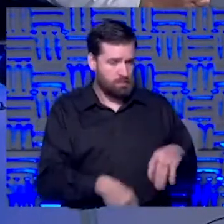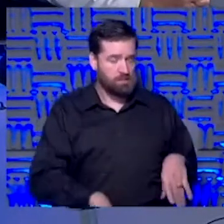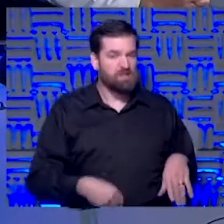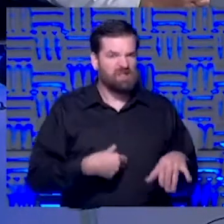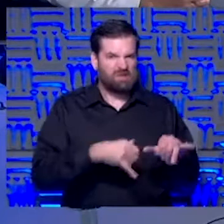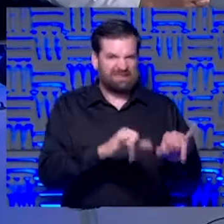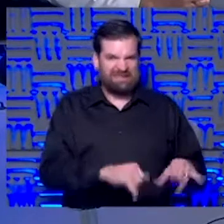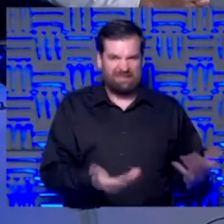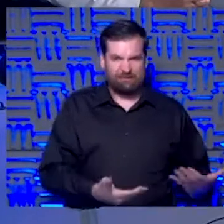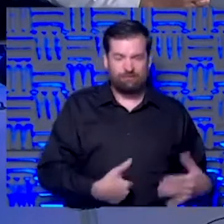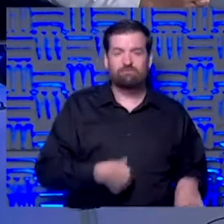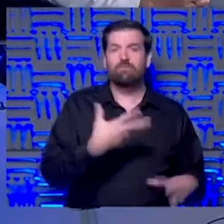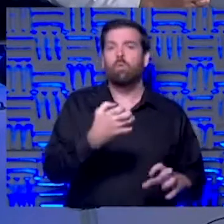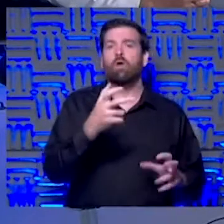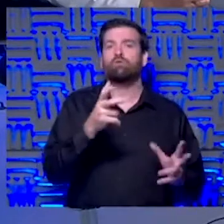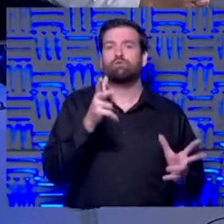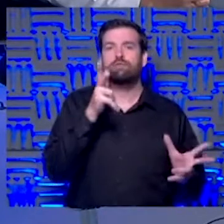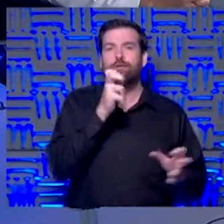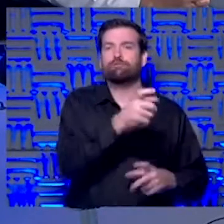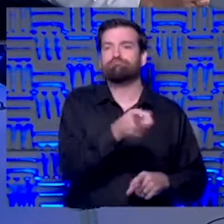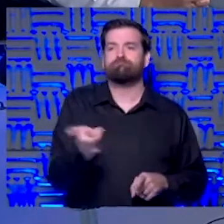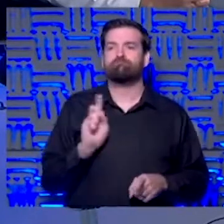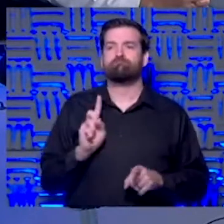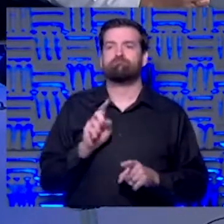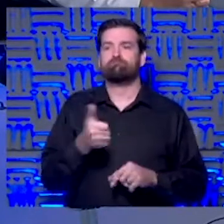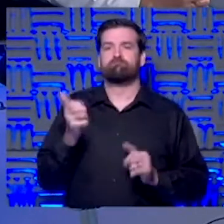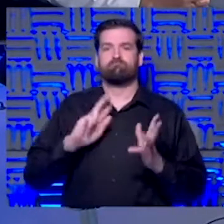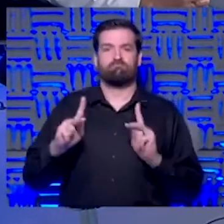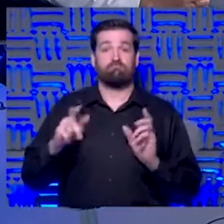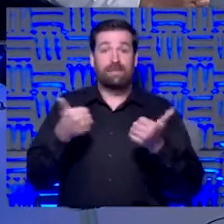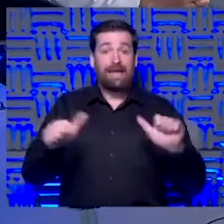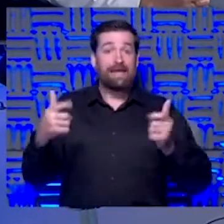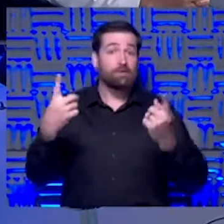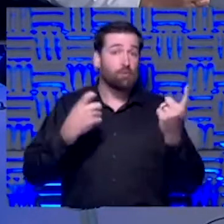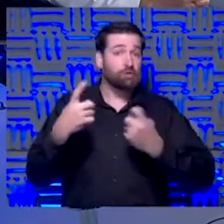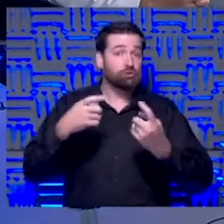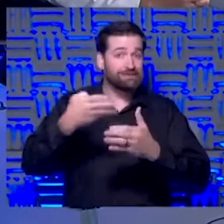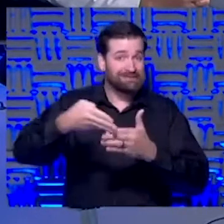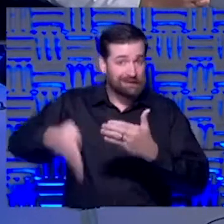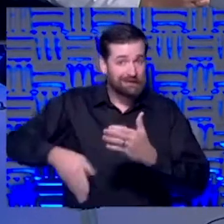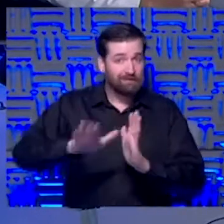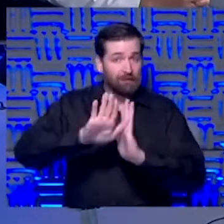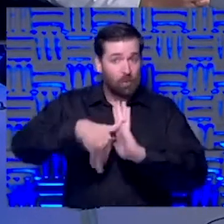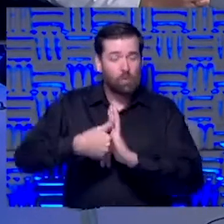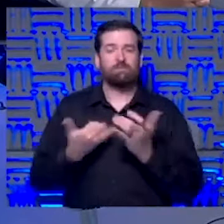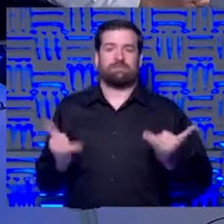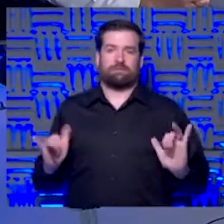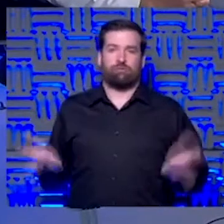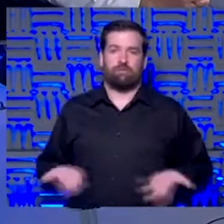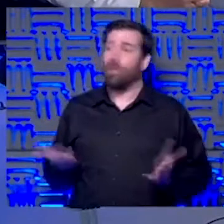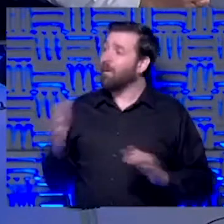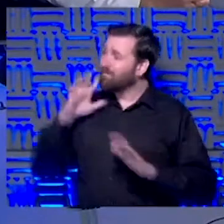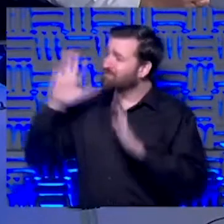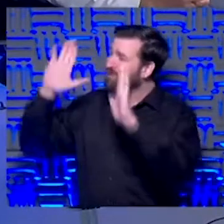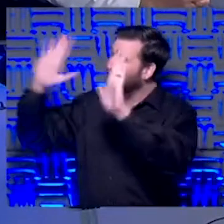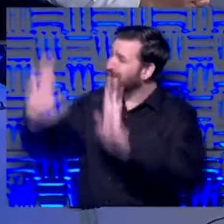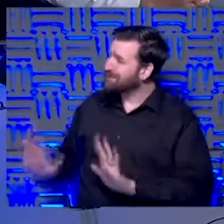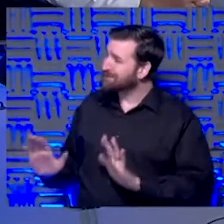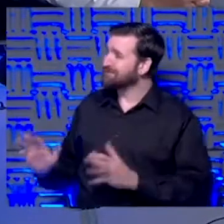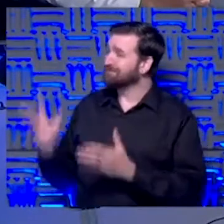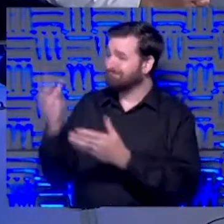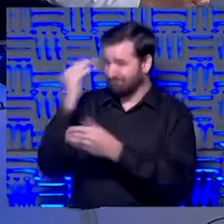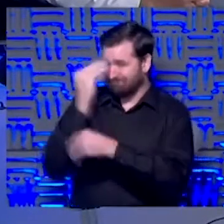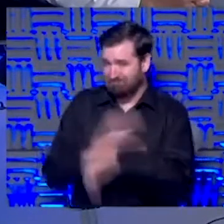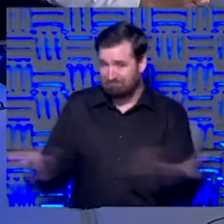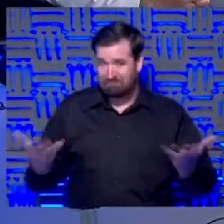the line because I want to hear what these other guys have to say. So if there's any questions at the end of the half hour, I'll still be around. Fantastic. We'll let everyone know you're